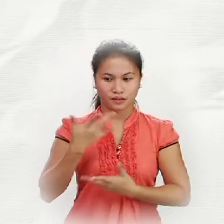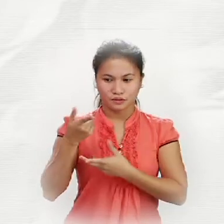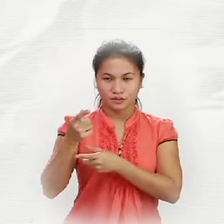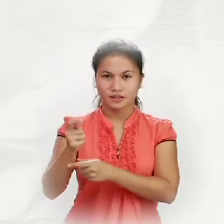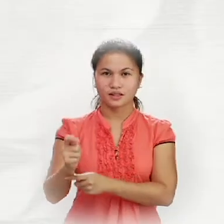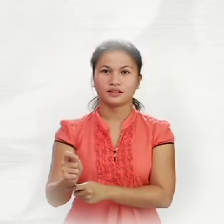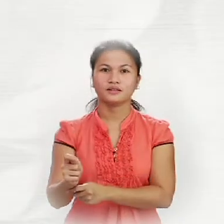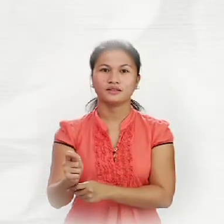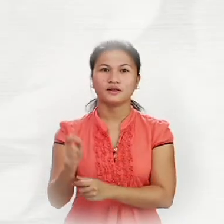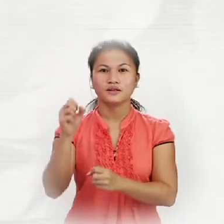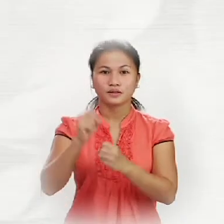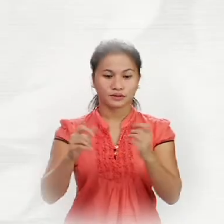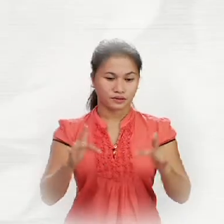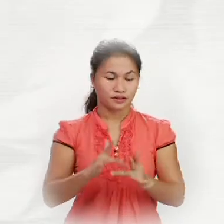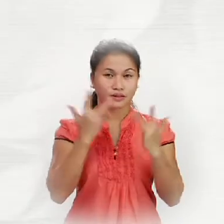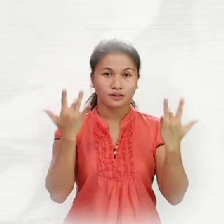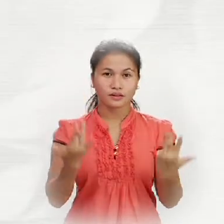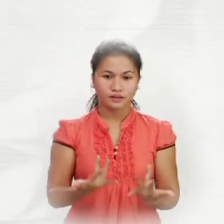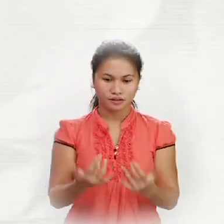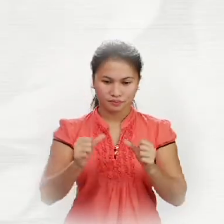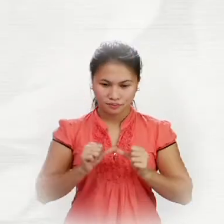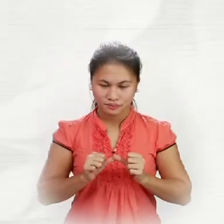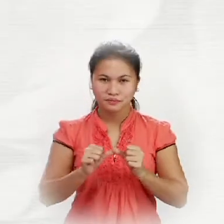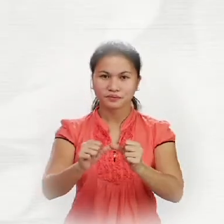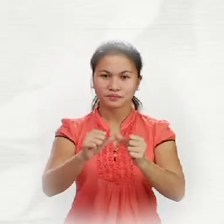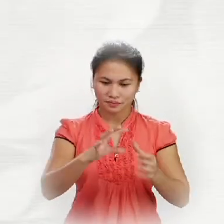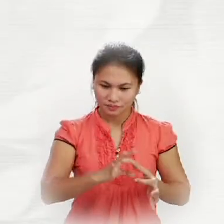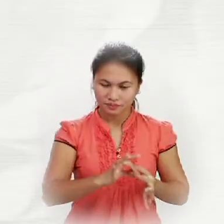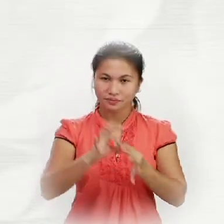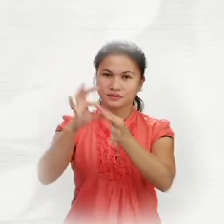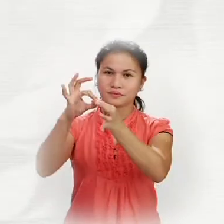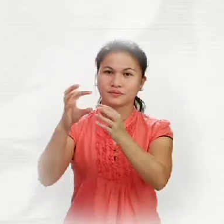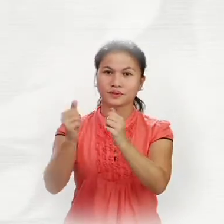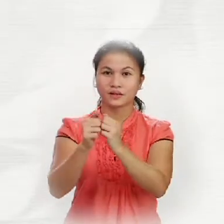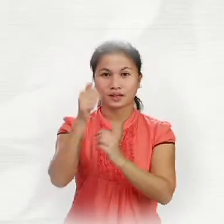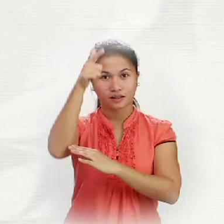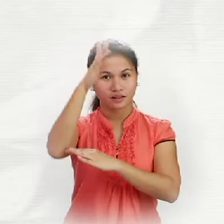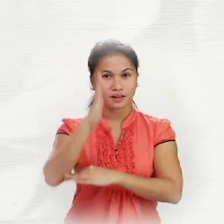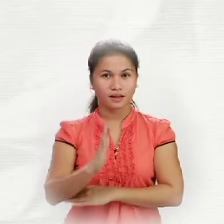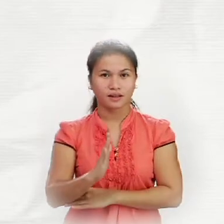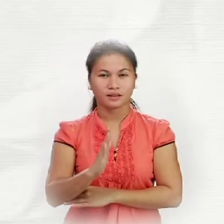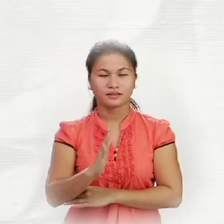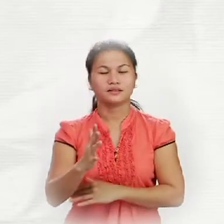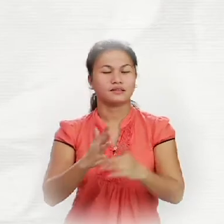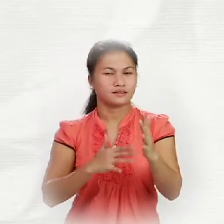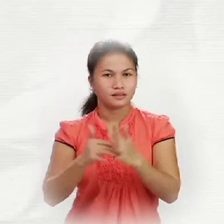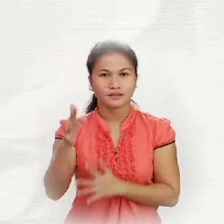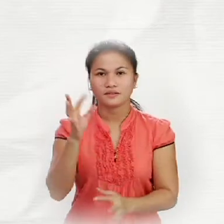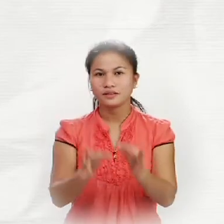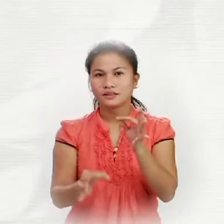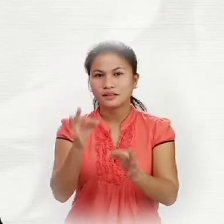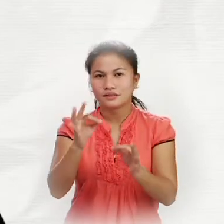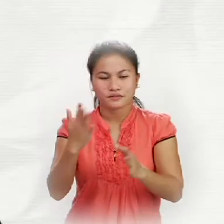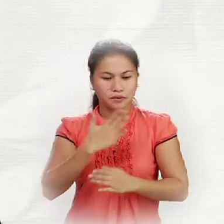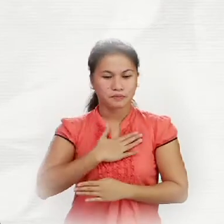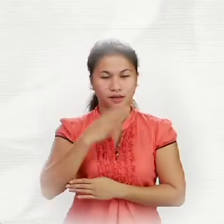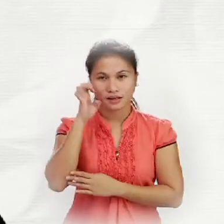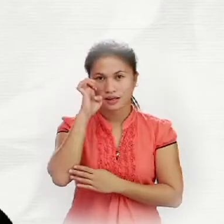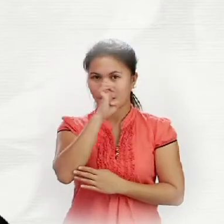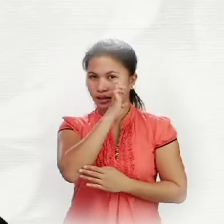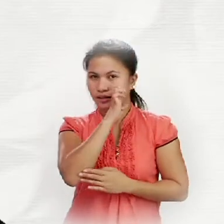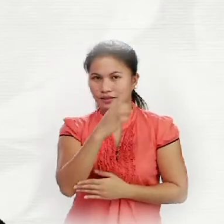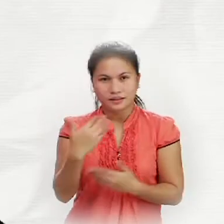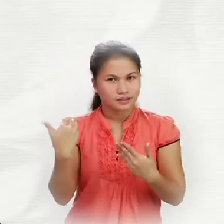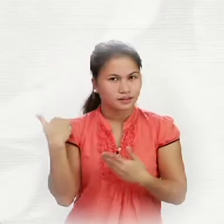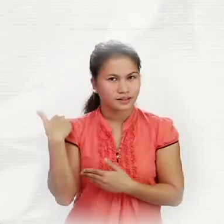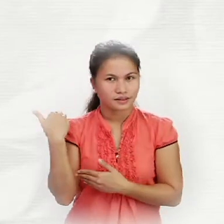trust. So the heart remains connected with God, even if my eyes